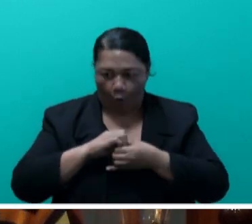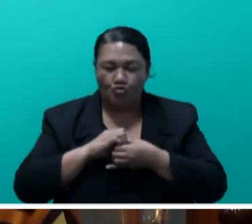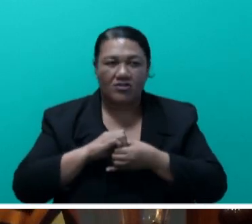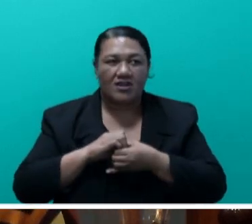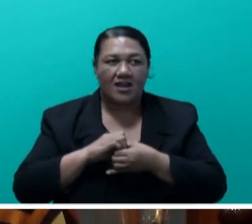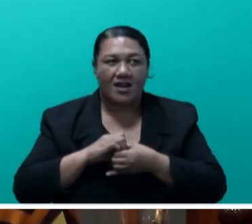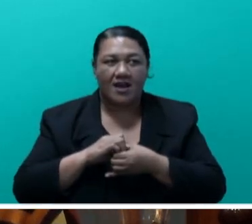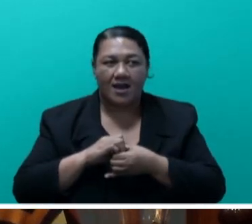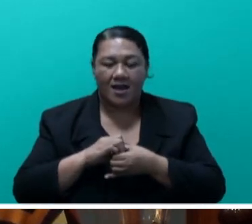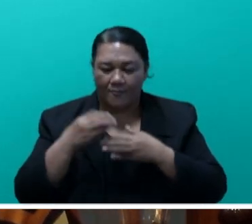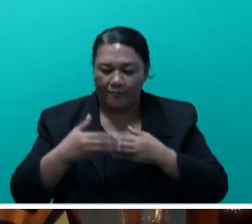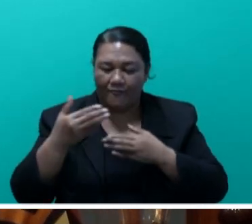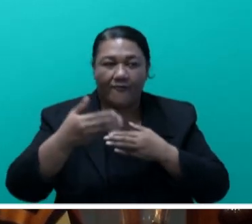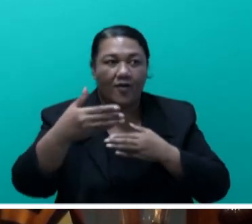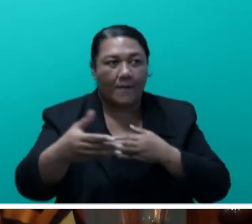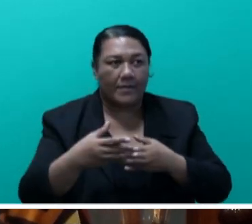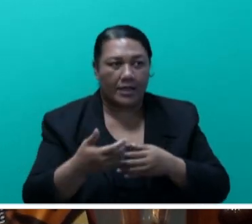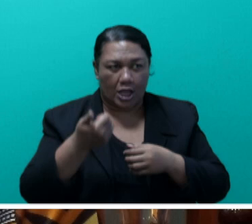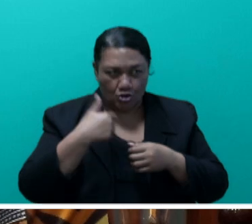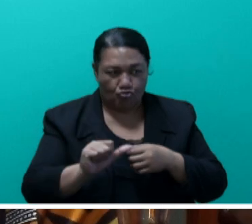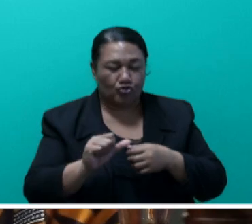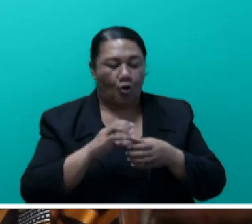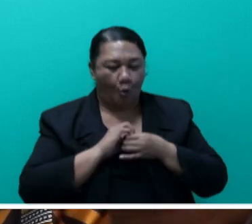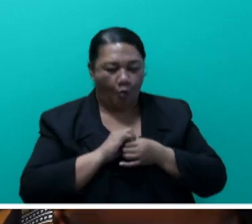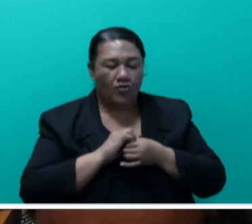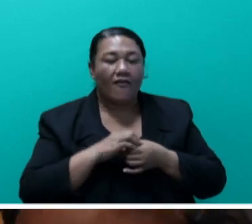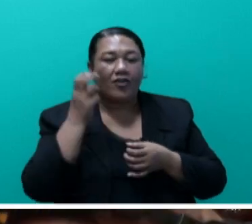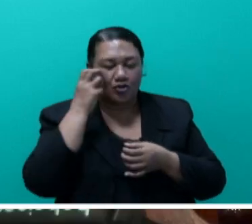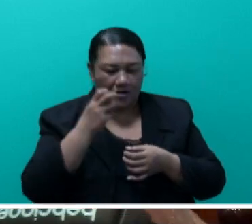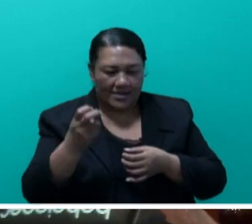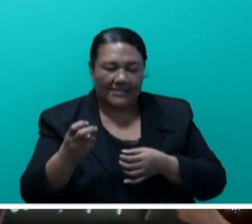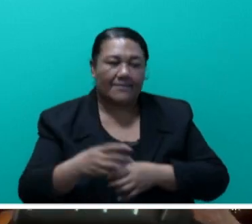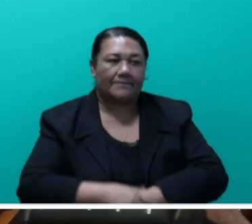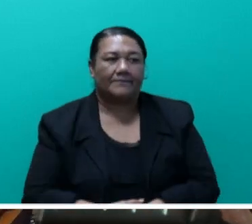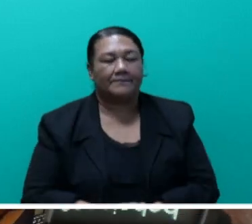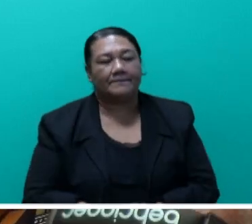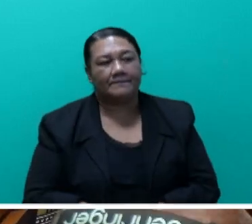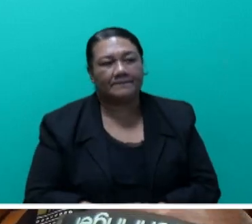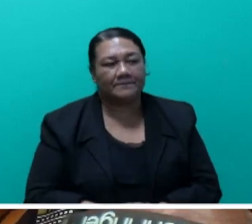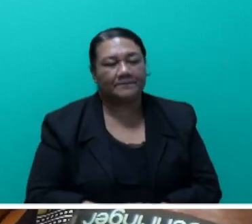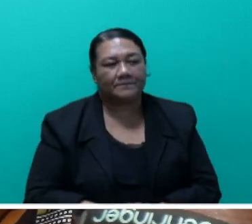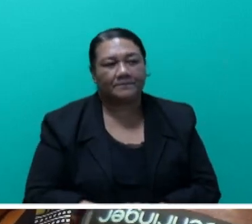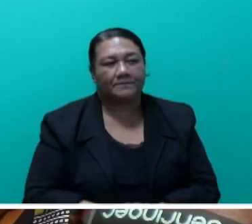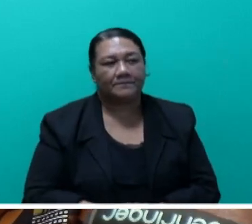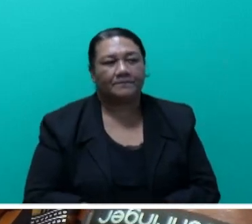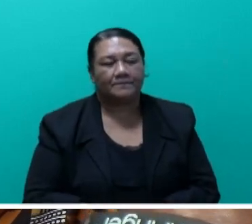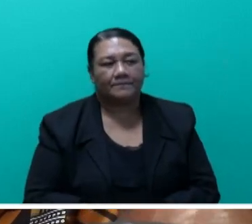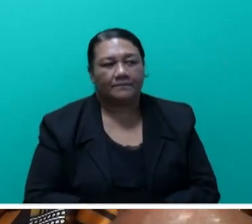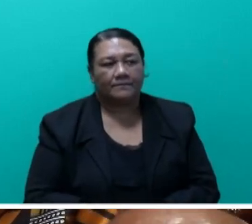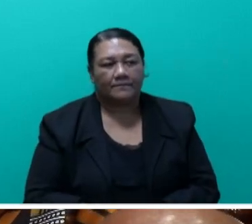that relies on aviation come tourism. As you look at the report here, Honorable